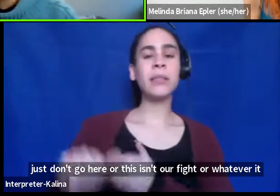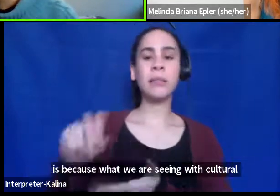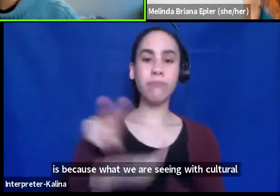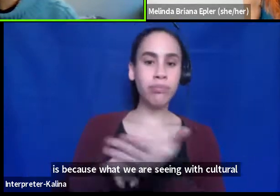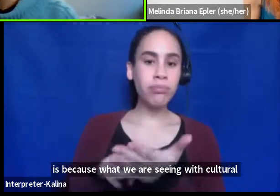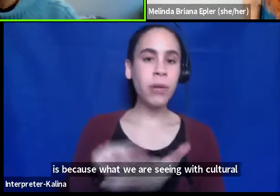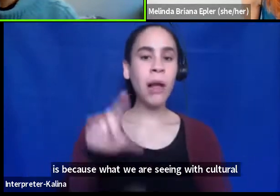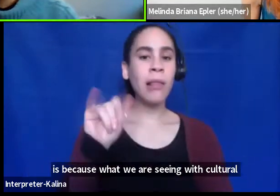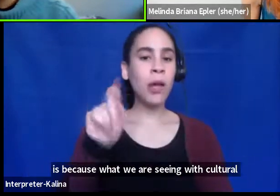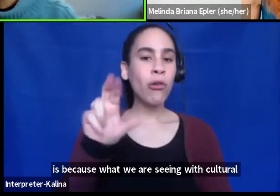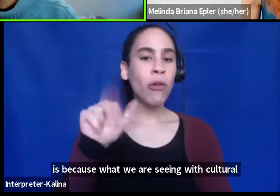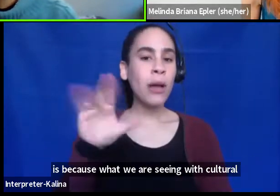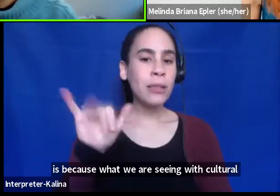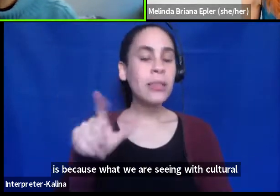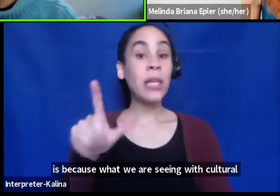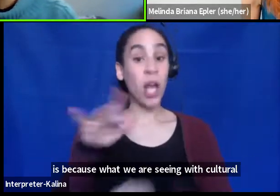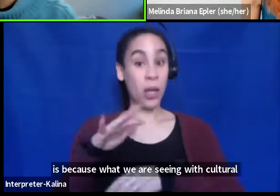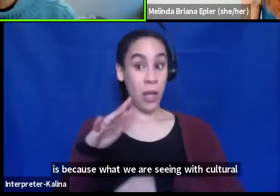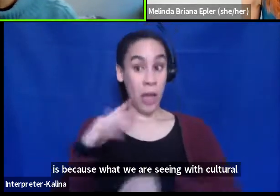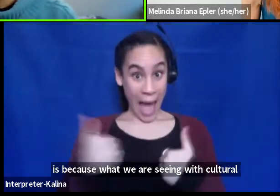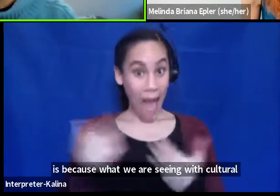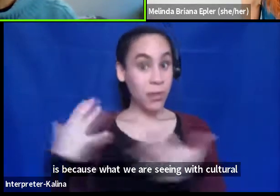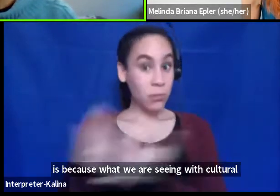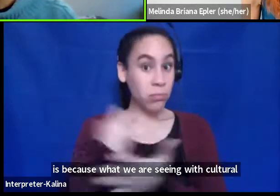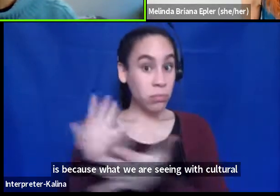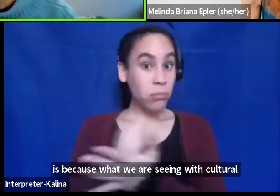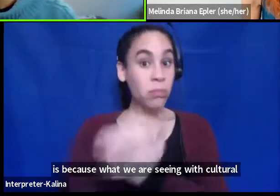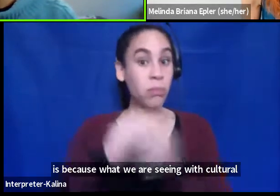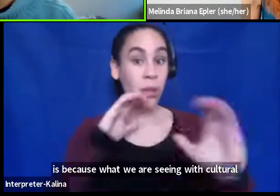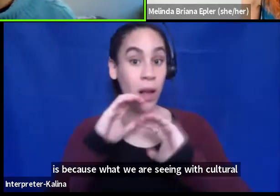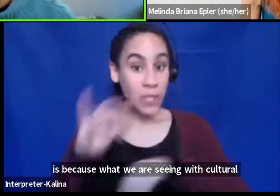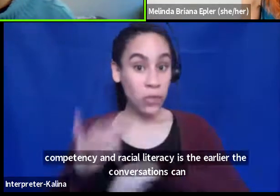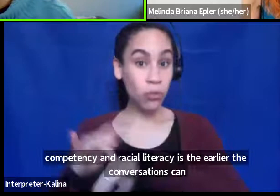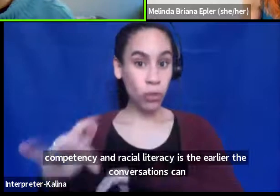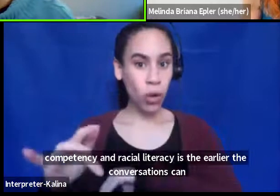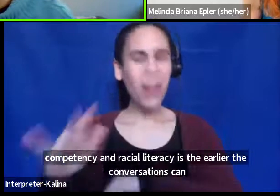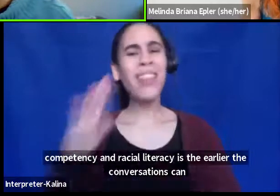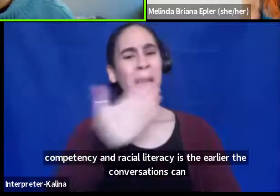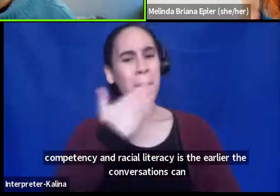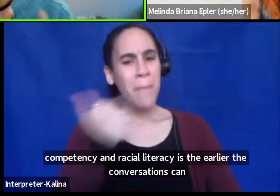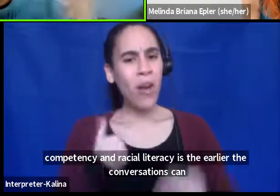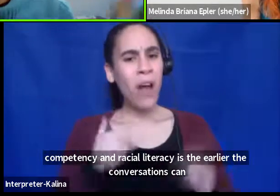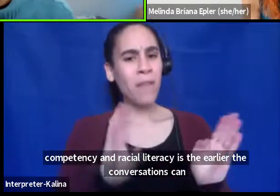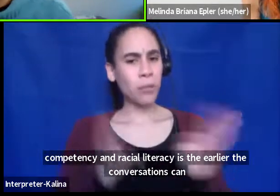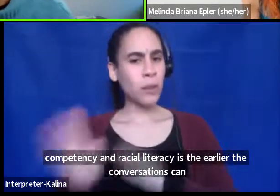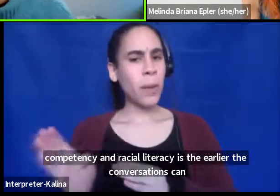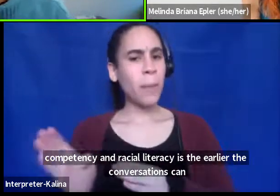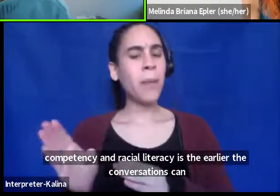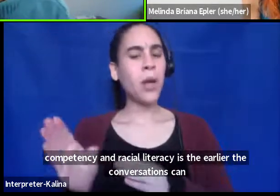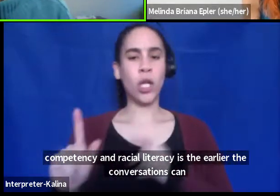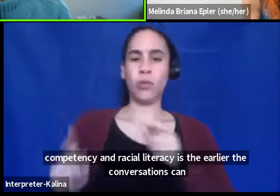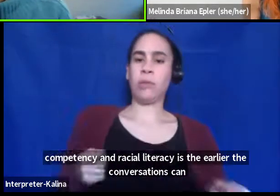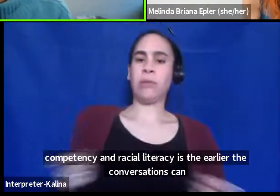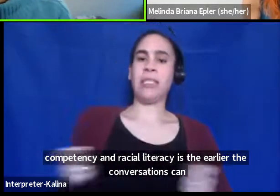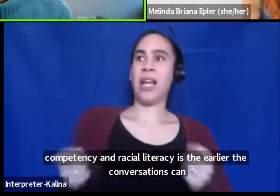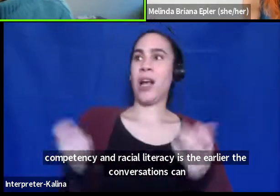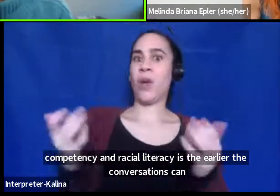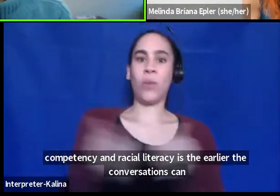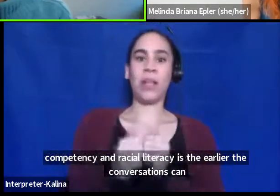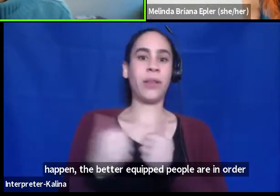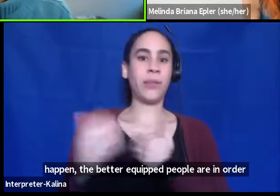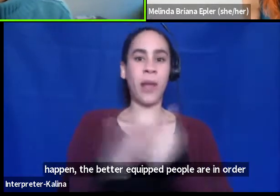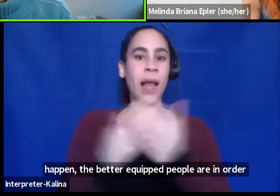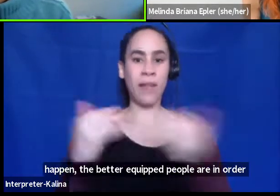conversations can happen, the better equipped people are in order to deal with the current landscape, whether that